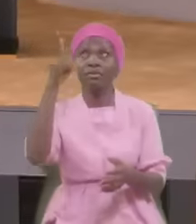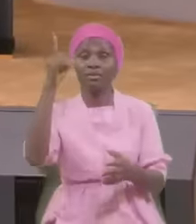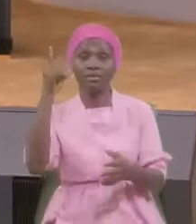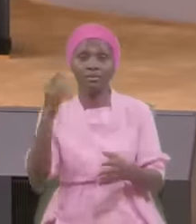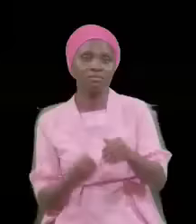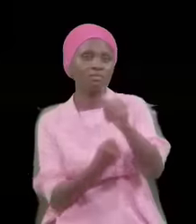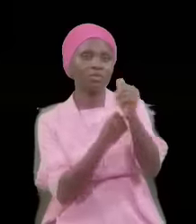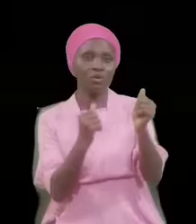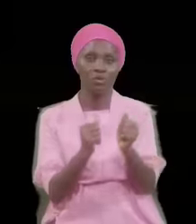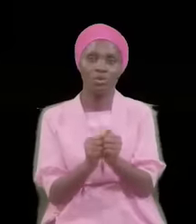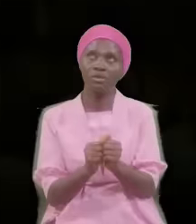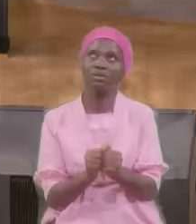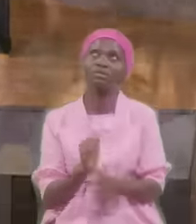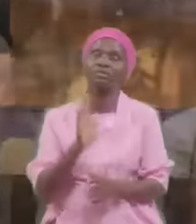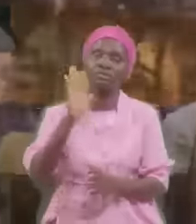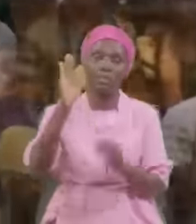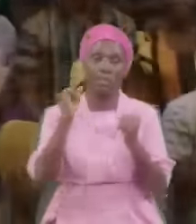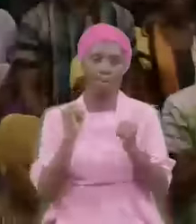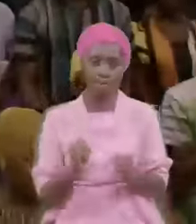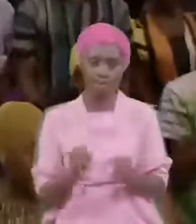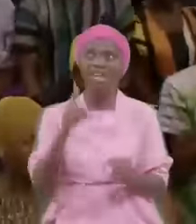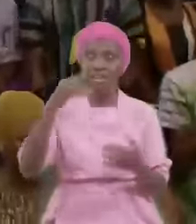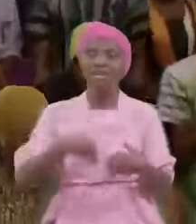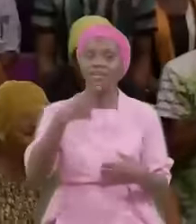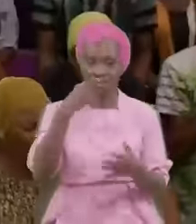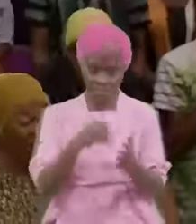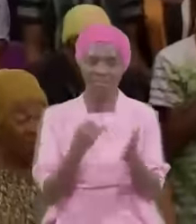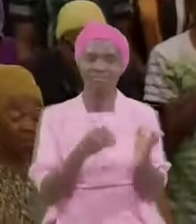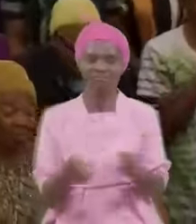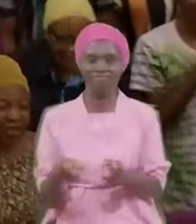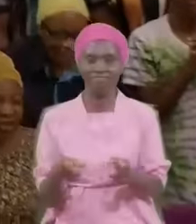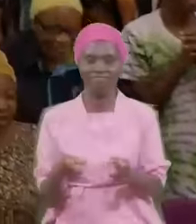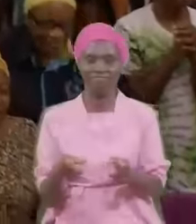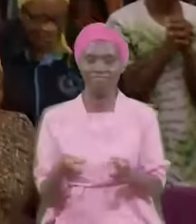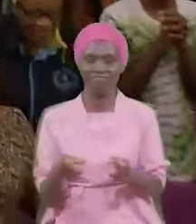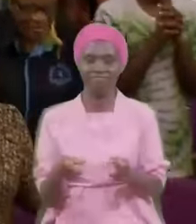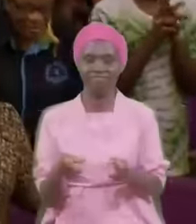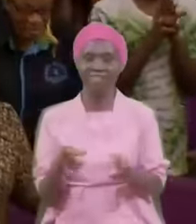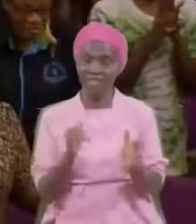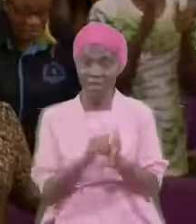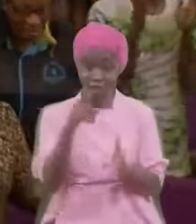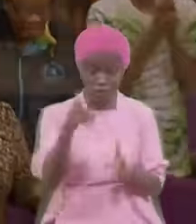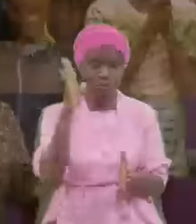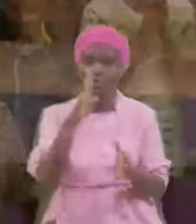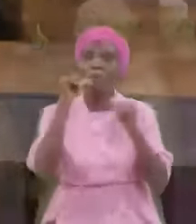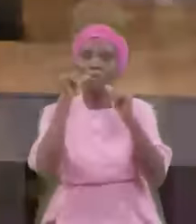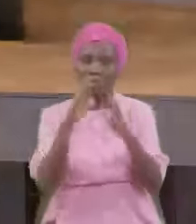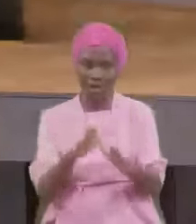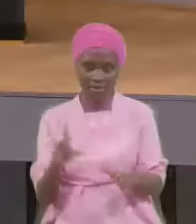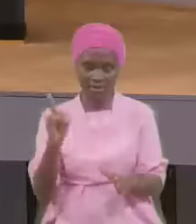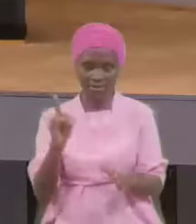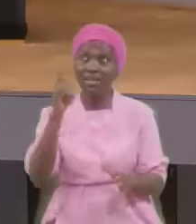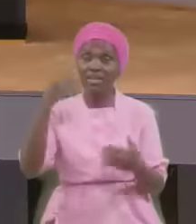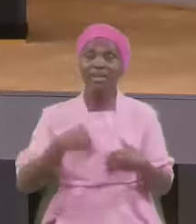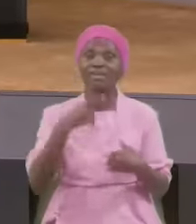his power. He has said it, that you'll be blessed. He has